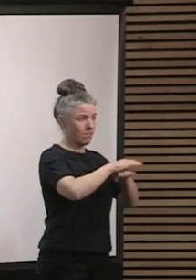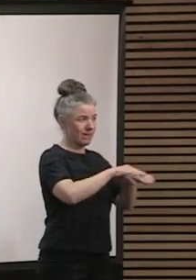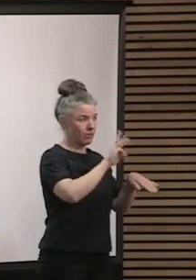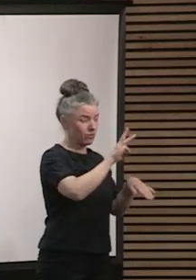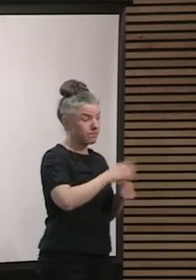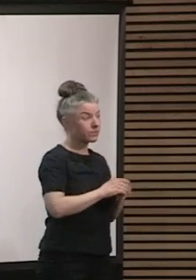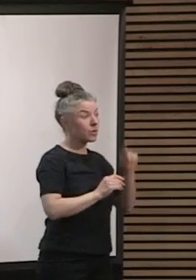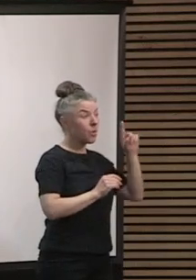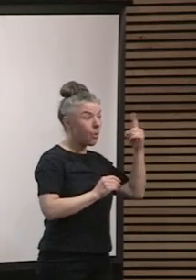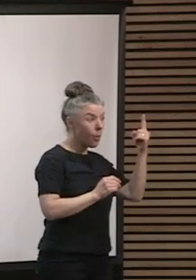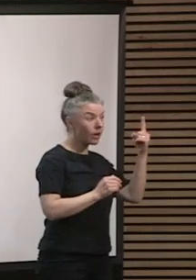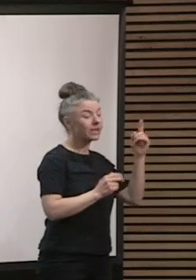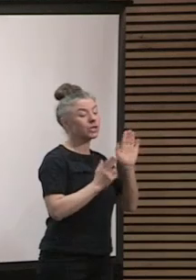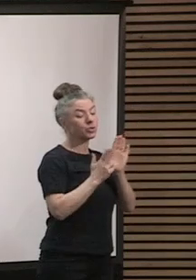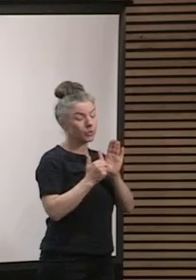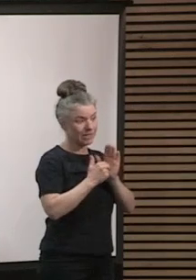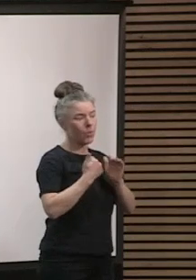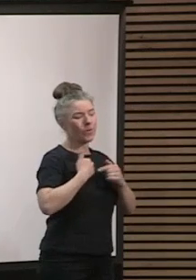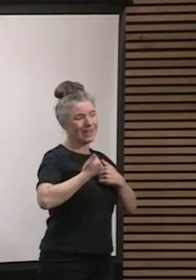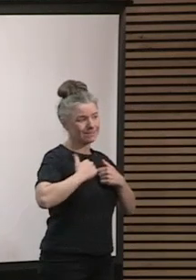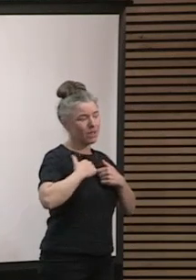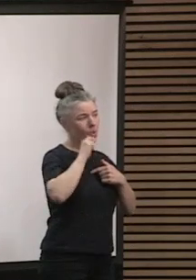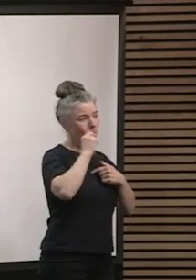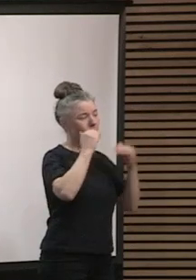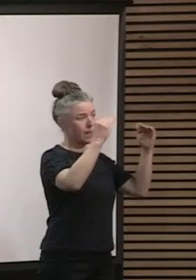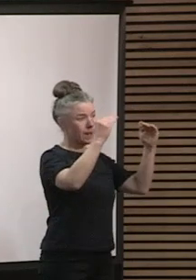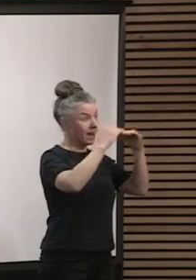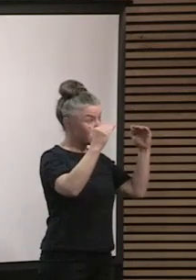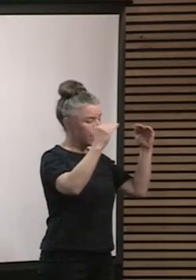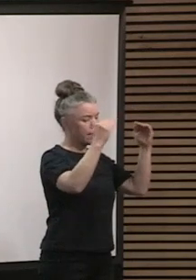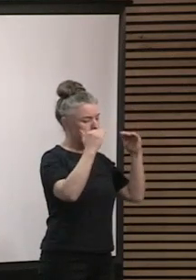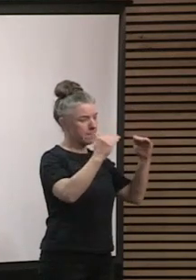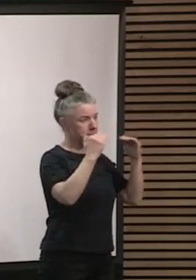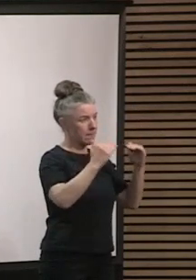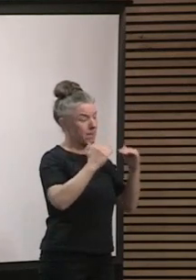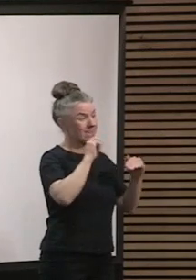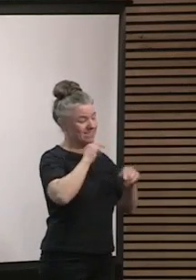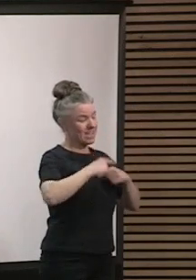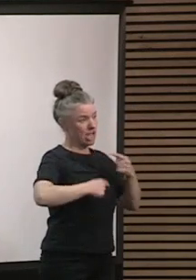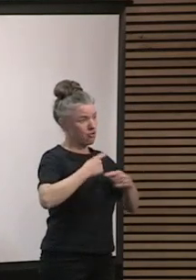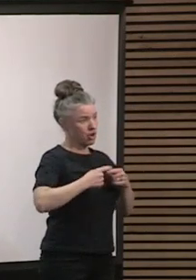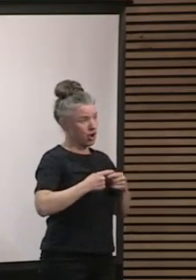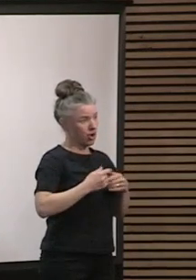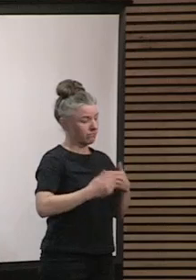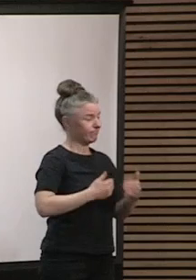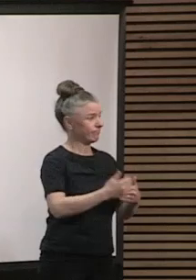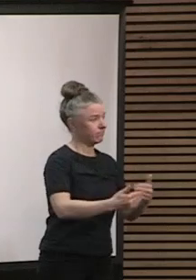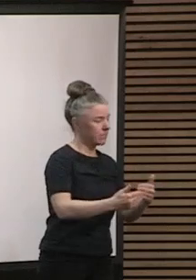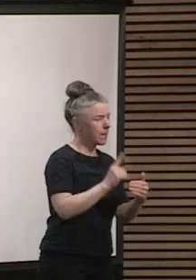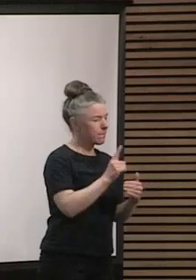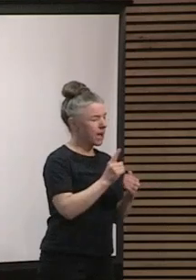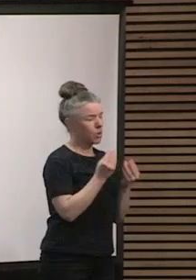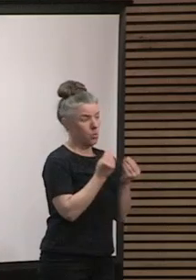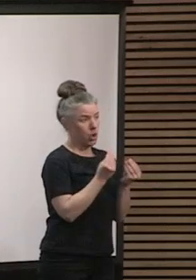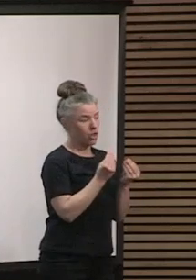New Zealand will quickly move back down through alert levels if we continue on this track. But it is wise to take a bit of extra